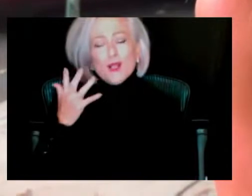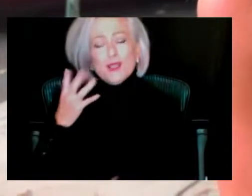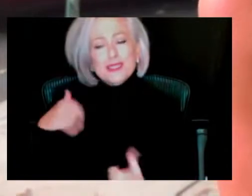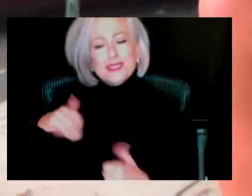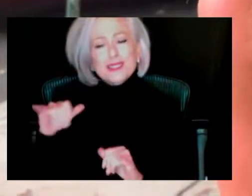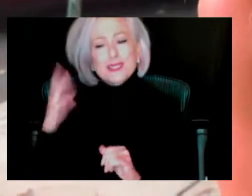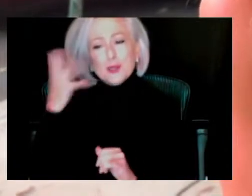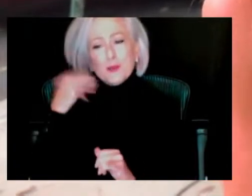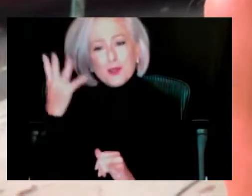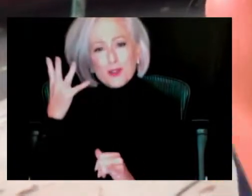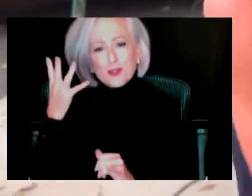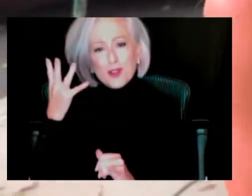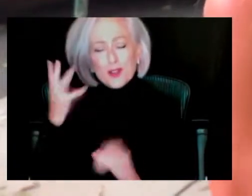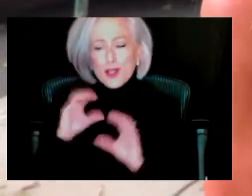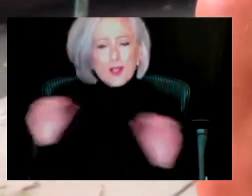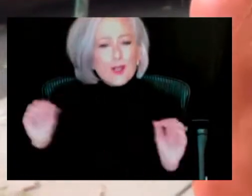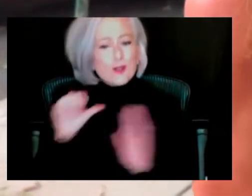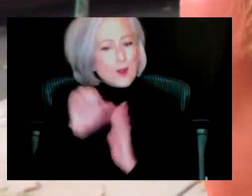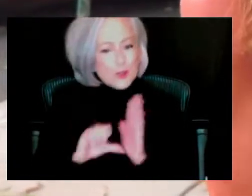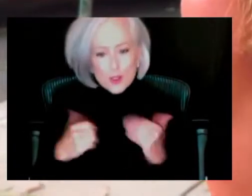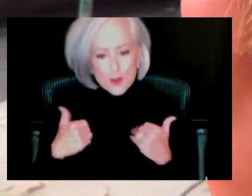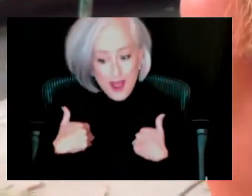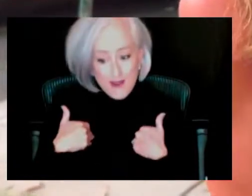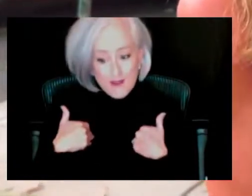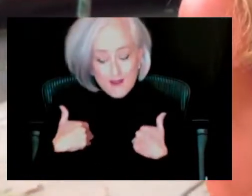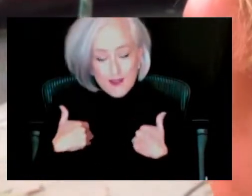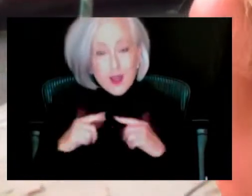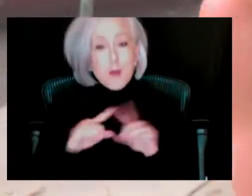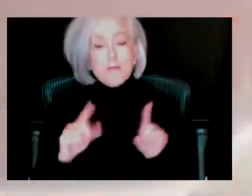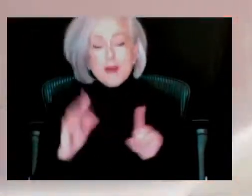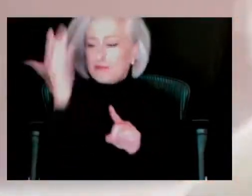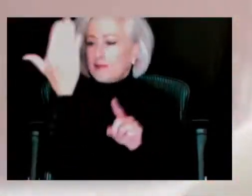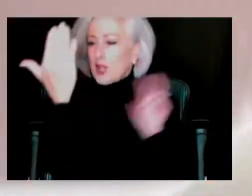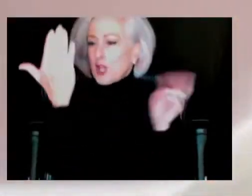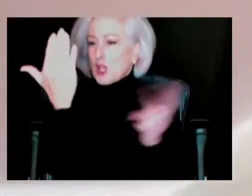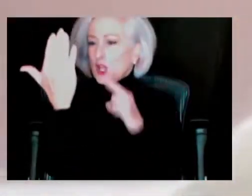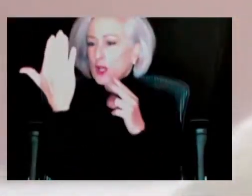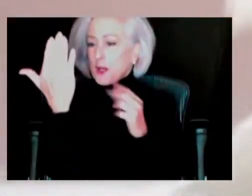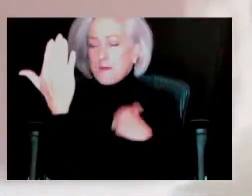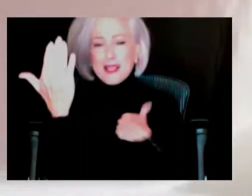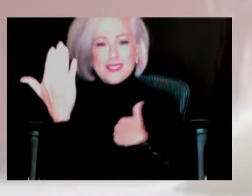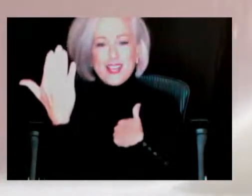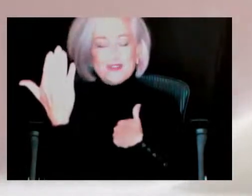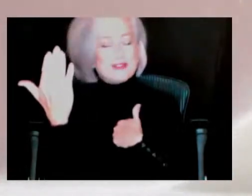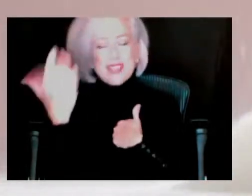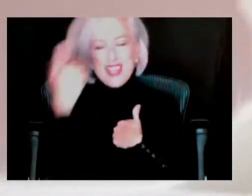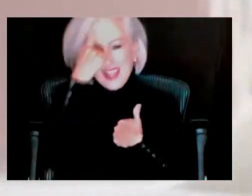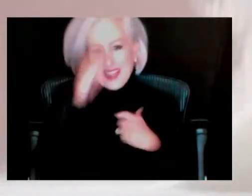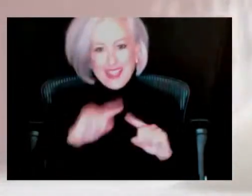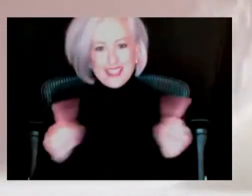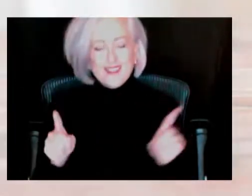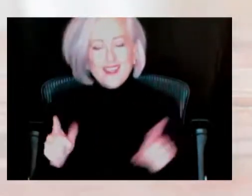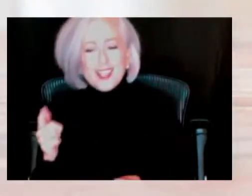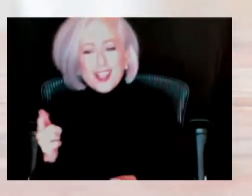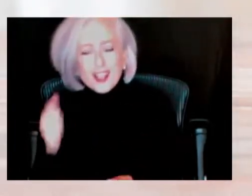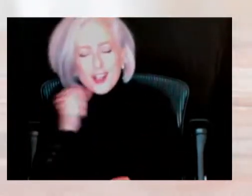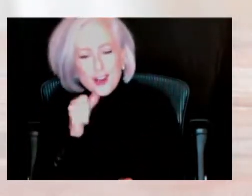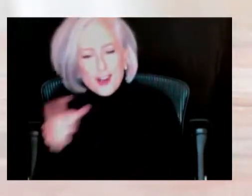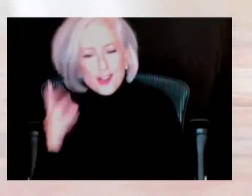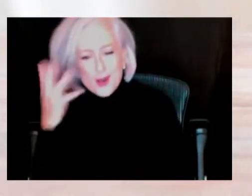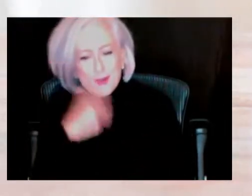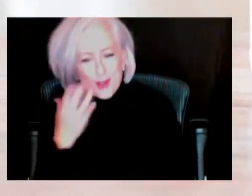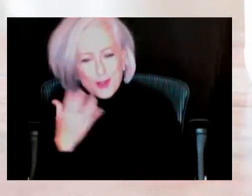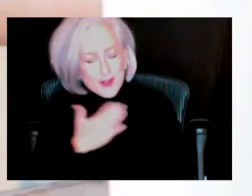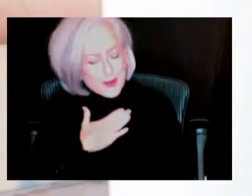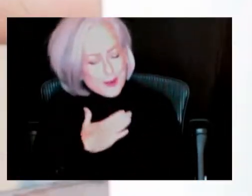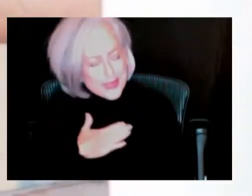they're beautiful, But when I look at myself, I don't think that same thing. Oh, girl, you are beautiful. Please. Okay, you might be one of those people,